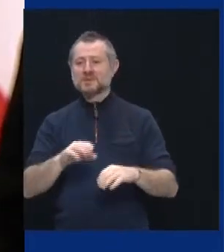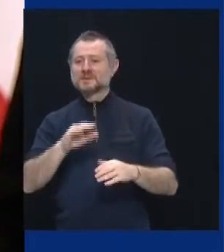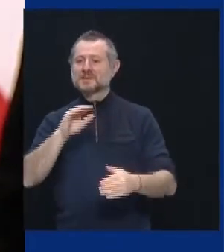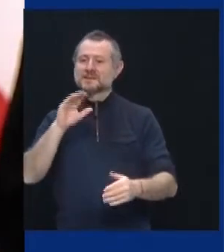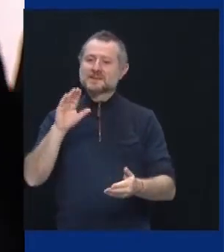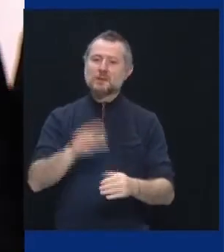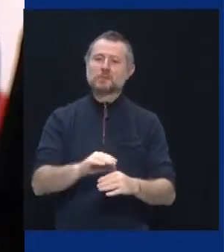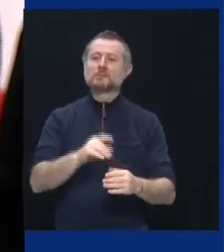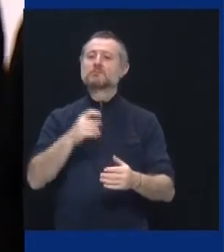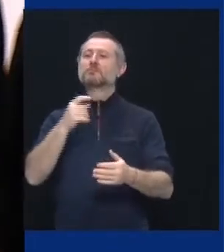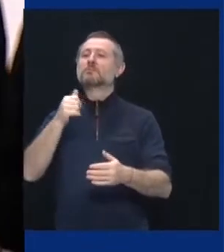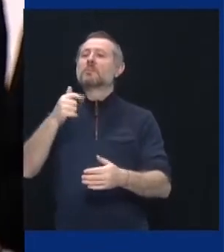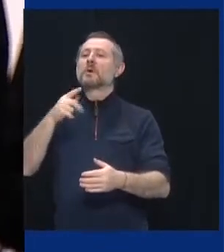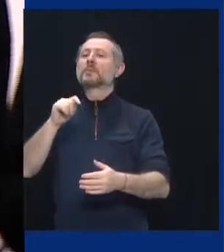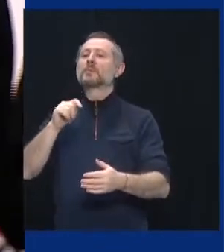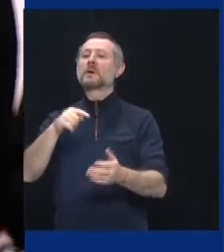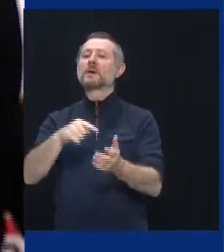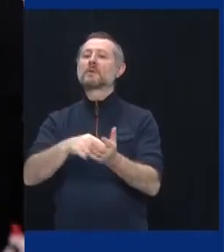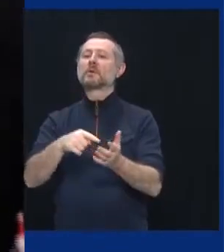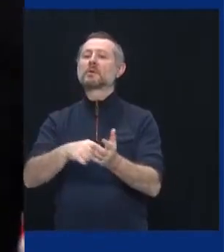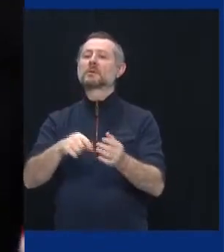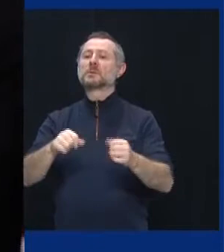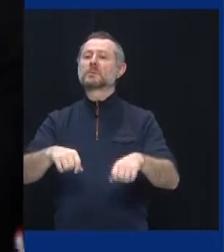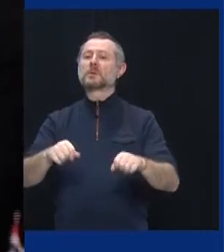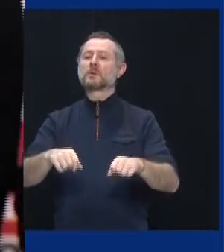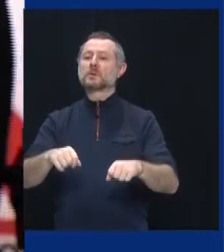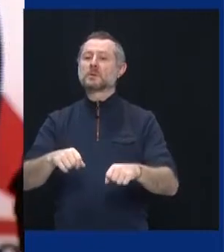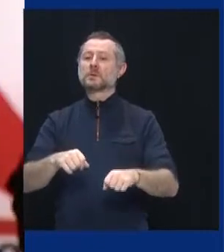And I said, we will not